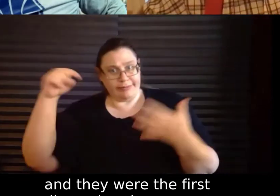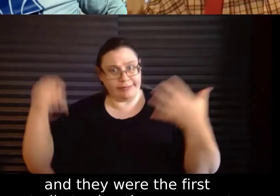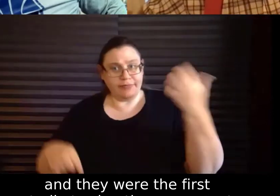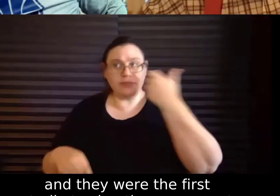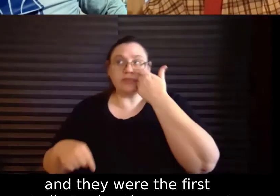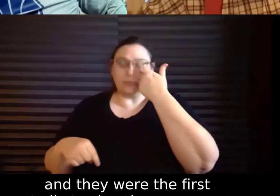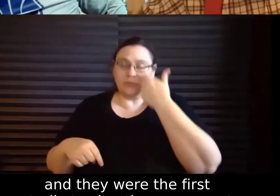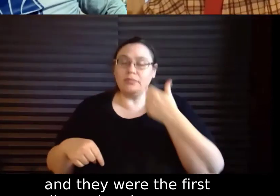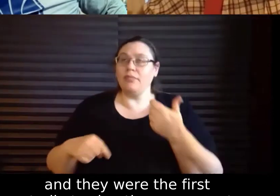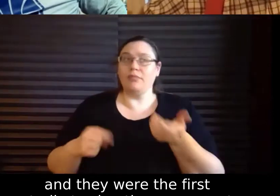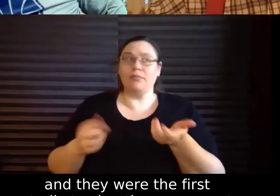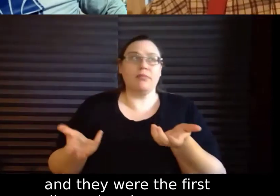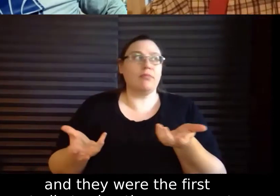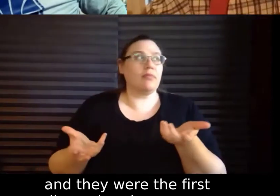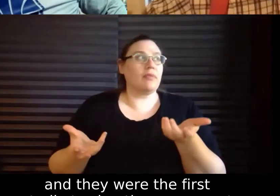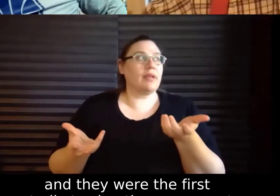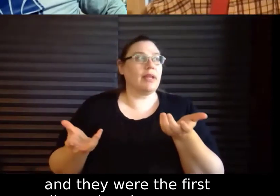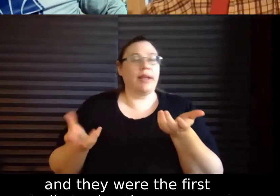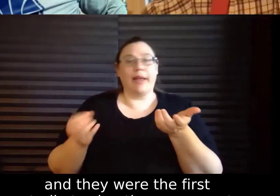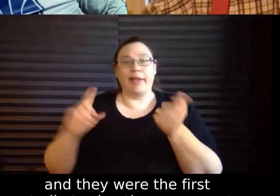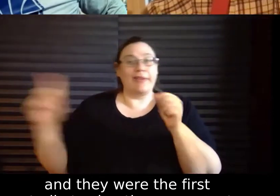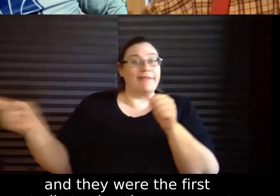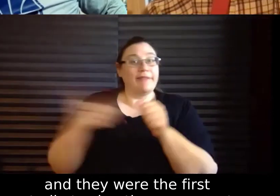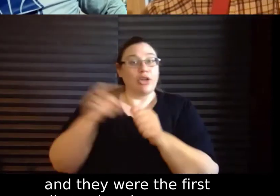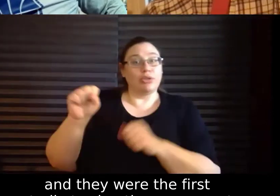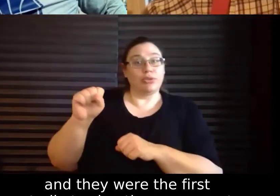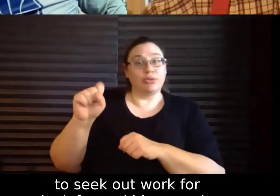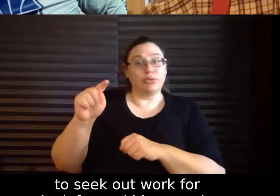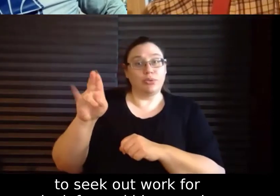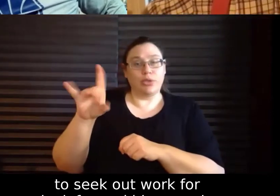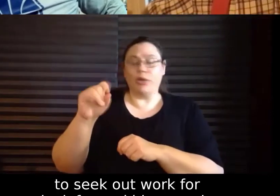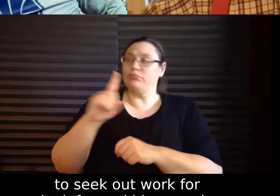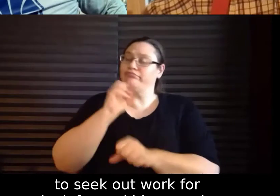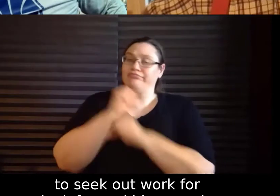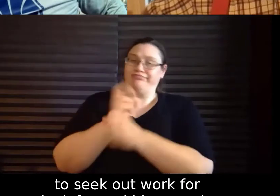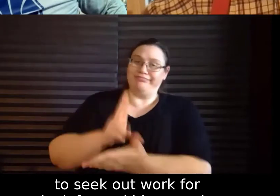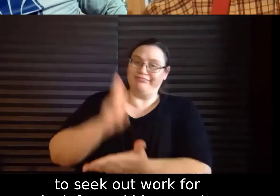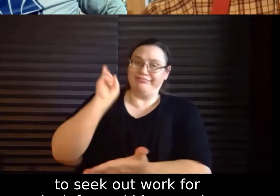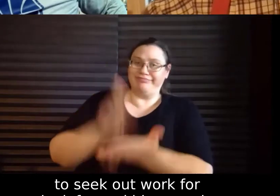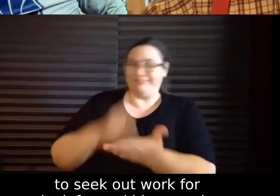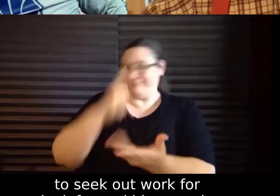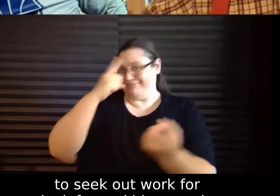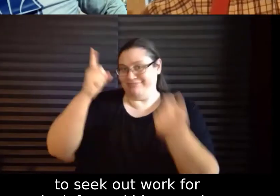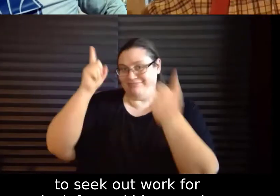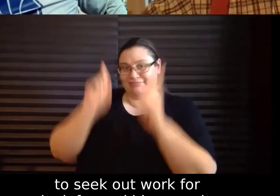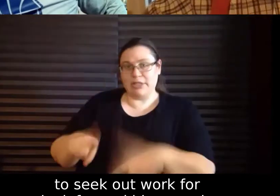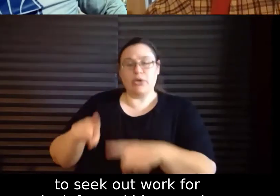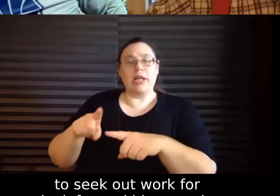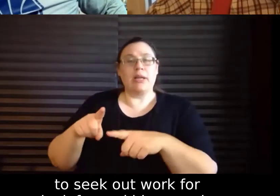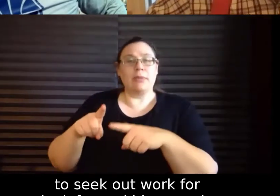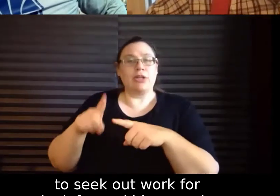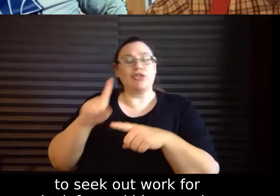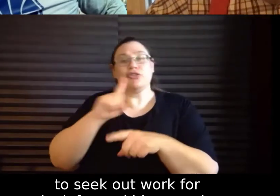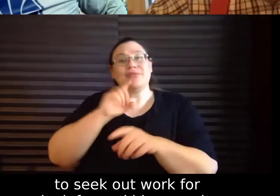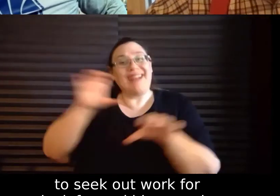were the first studio to sign the agreement to seek out,